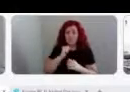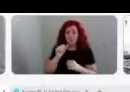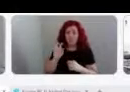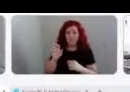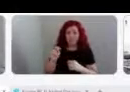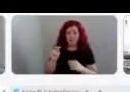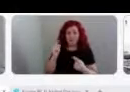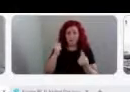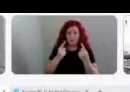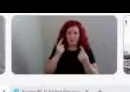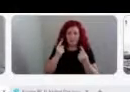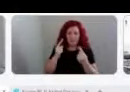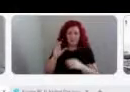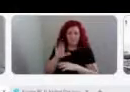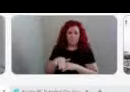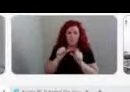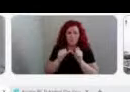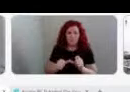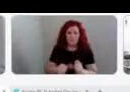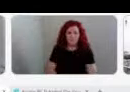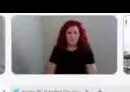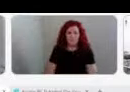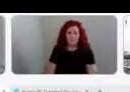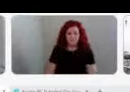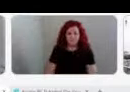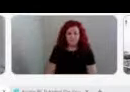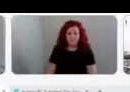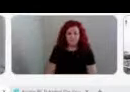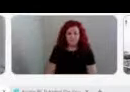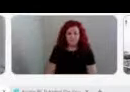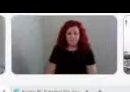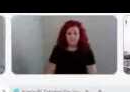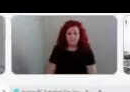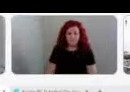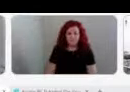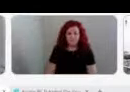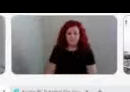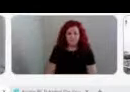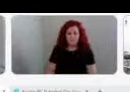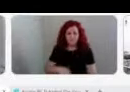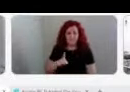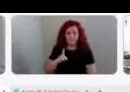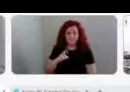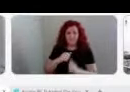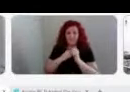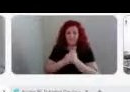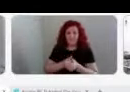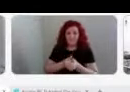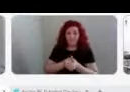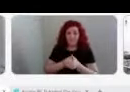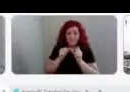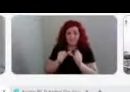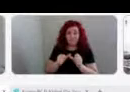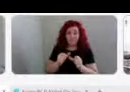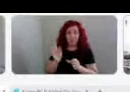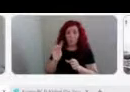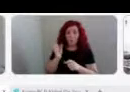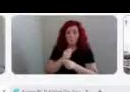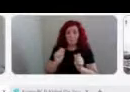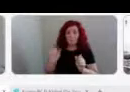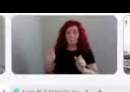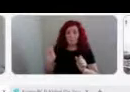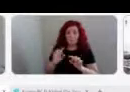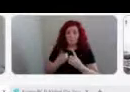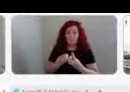being enforced consistently where's the safe democratic district for thank you the next speaker